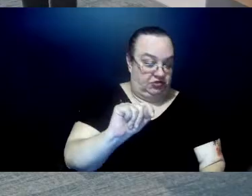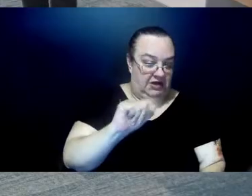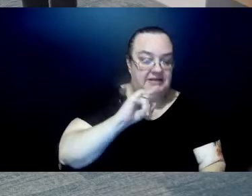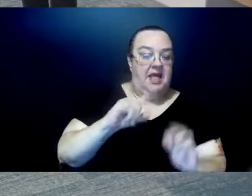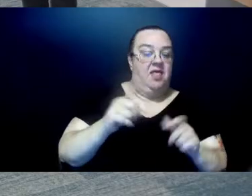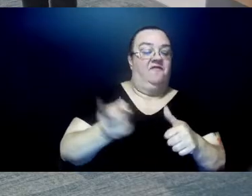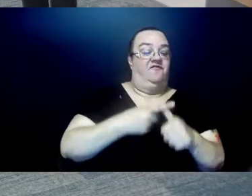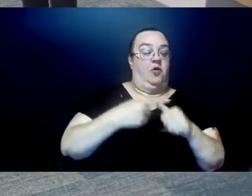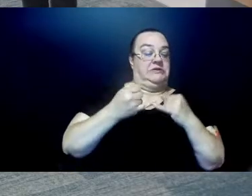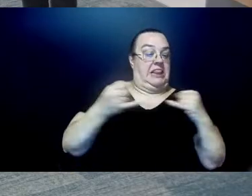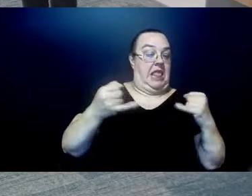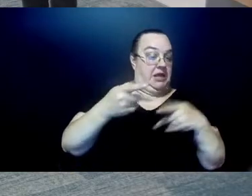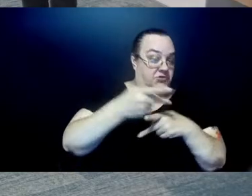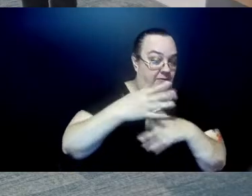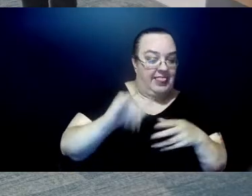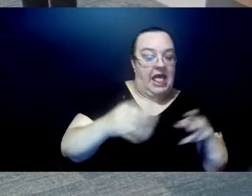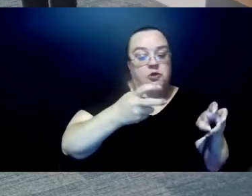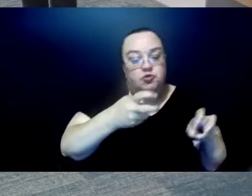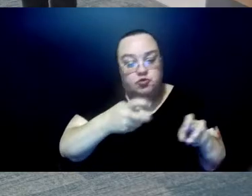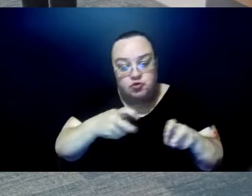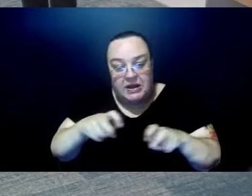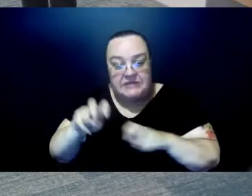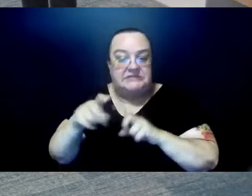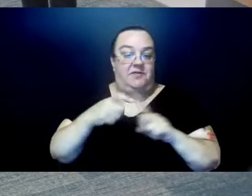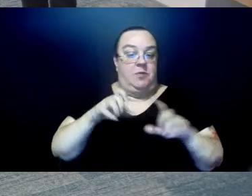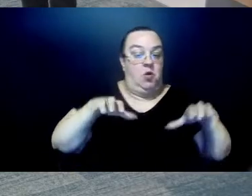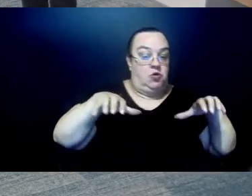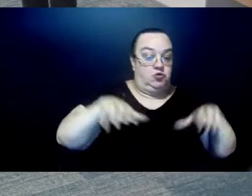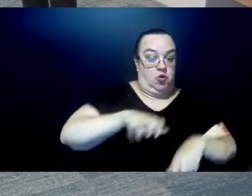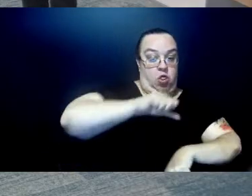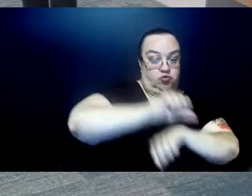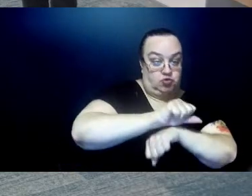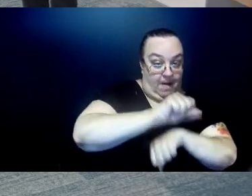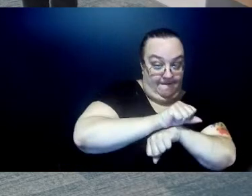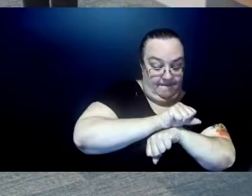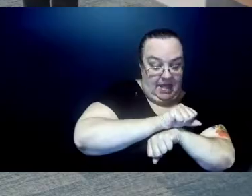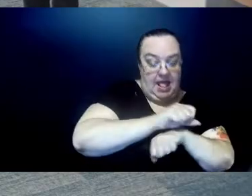transition from doing the job to supervising and